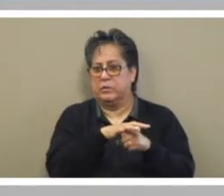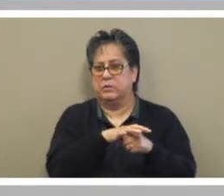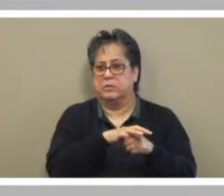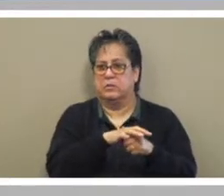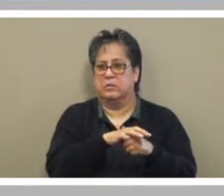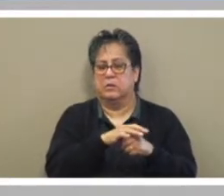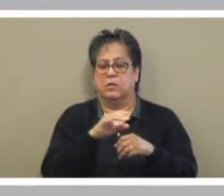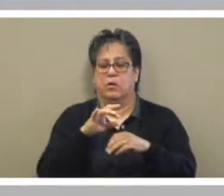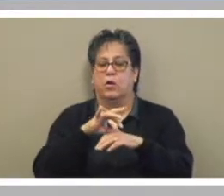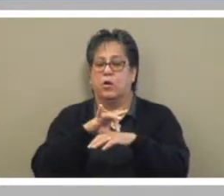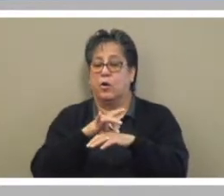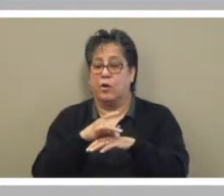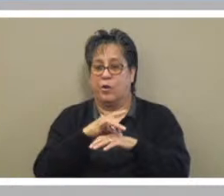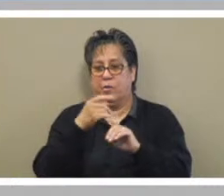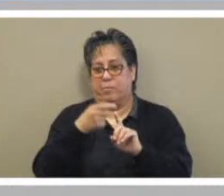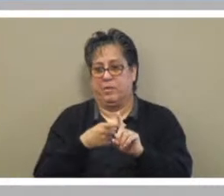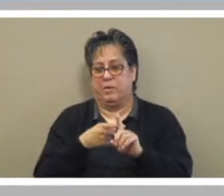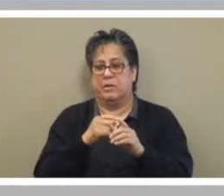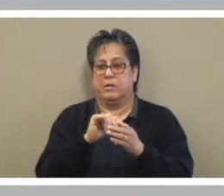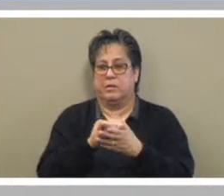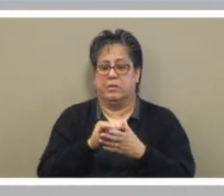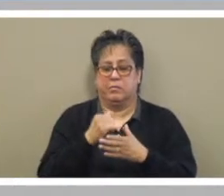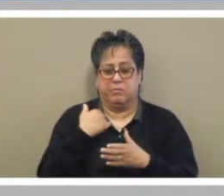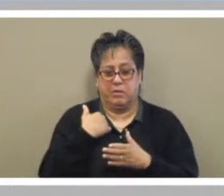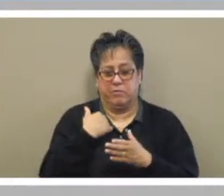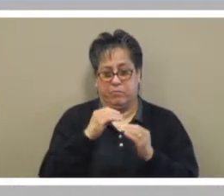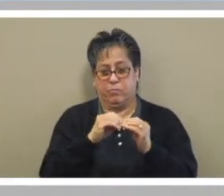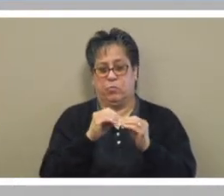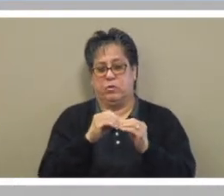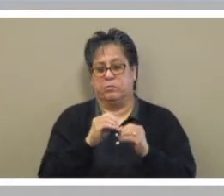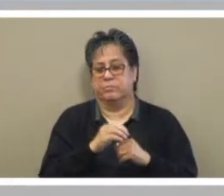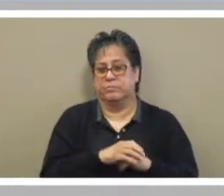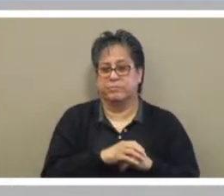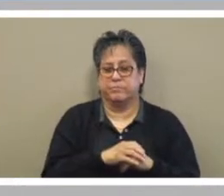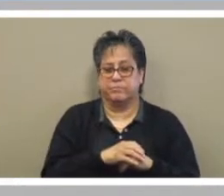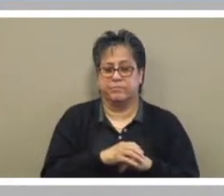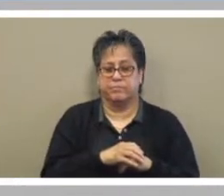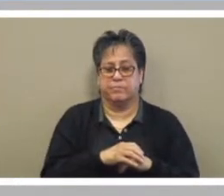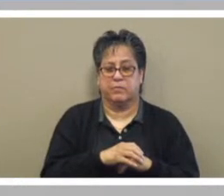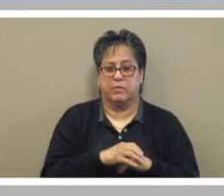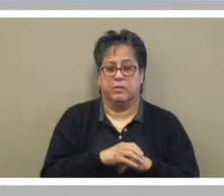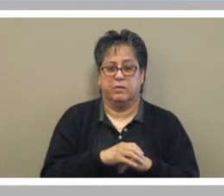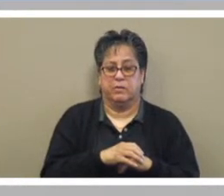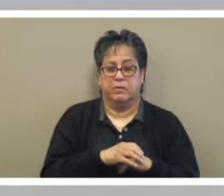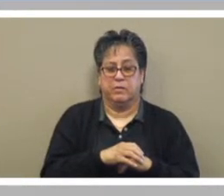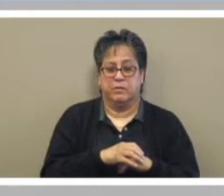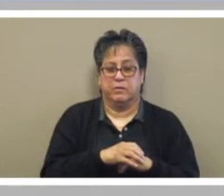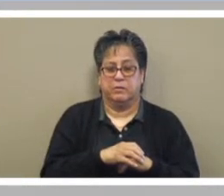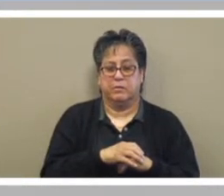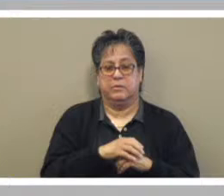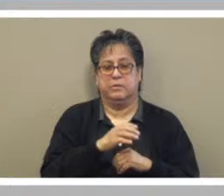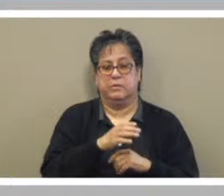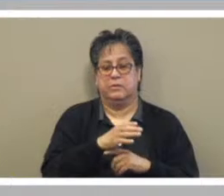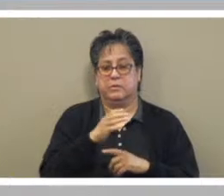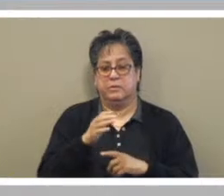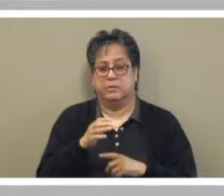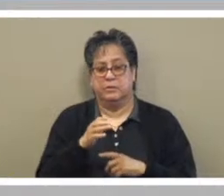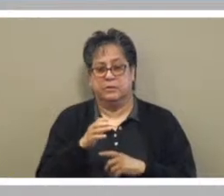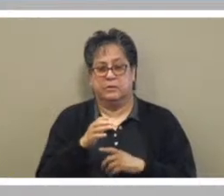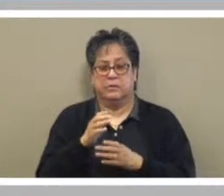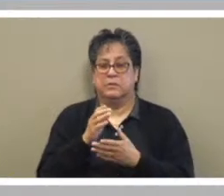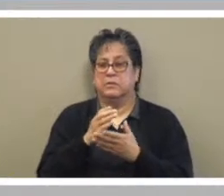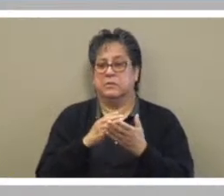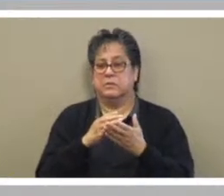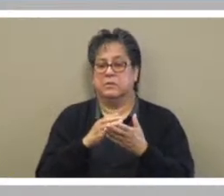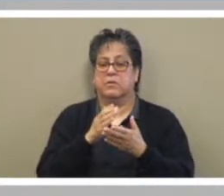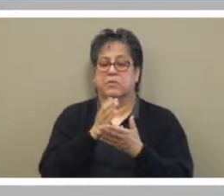during Earth Month, when we'll start being at more locations worldwide, citywide. So here are just some of the